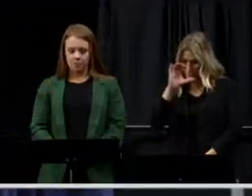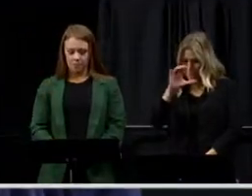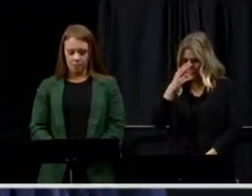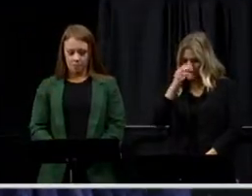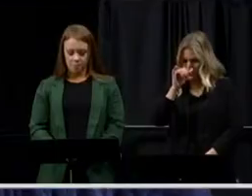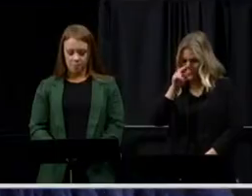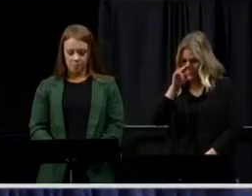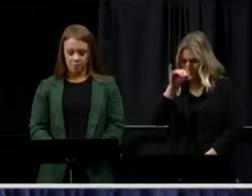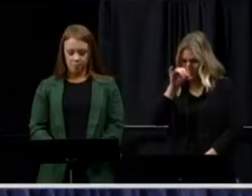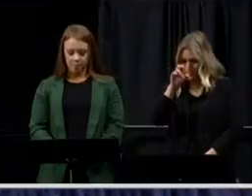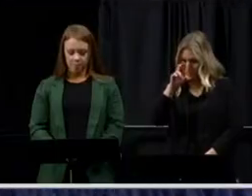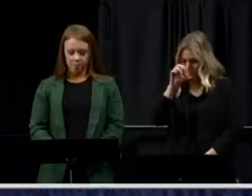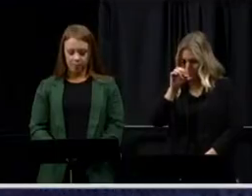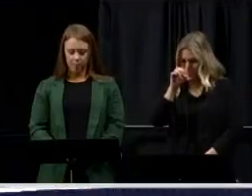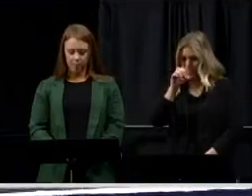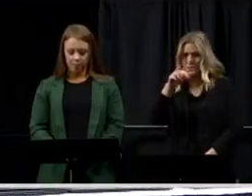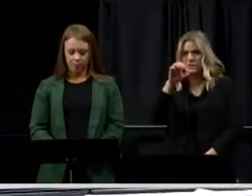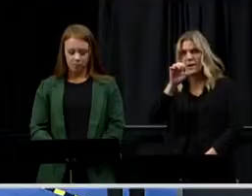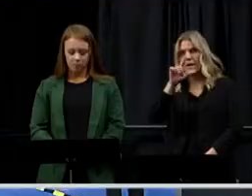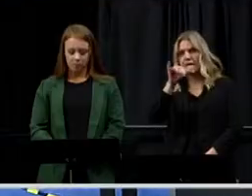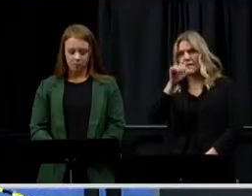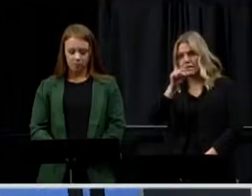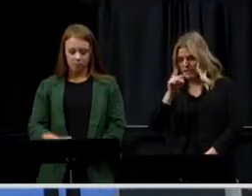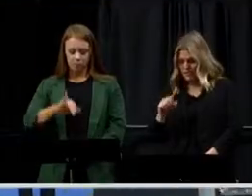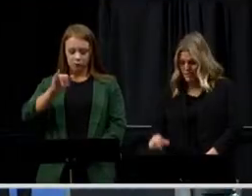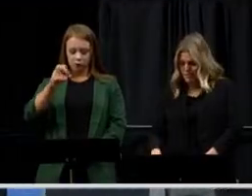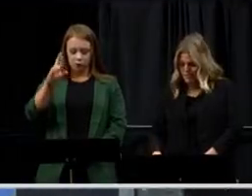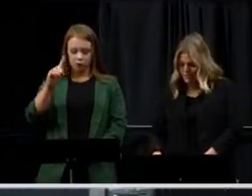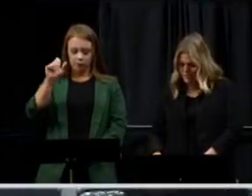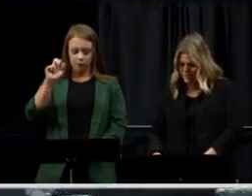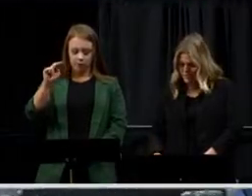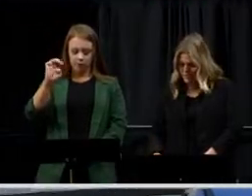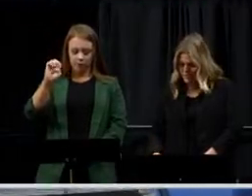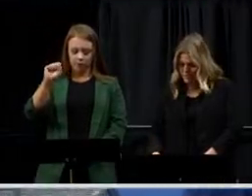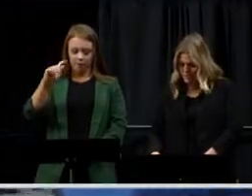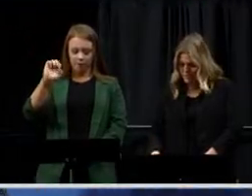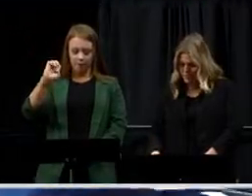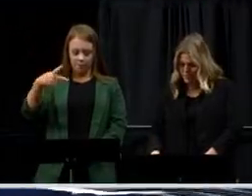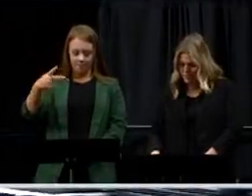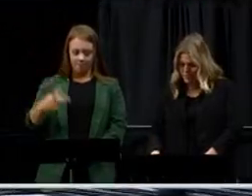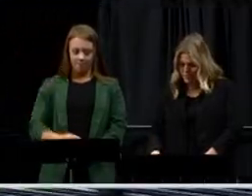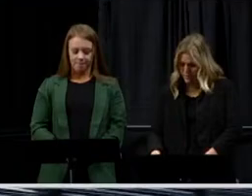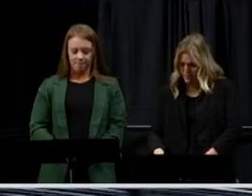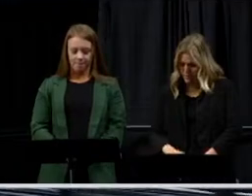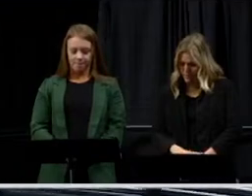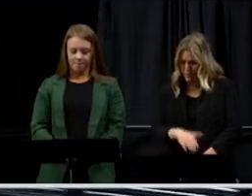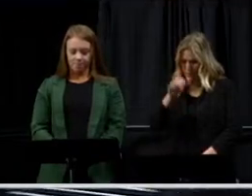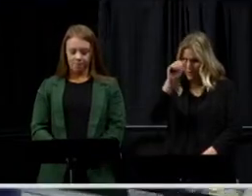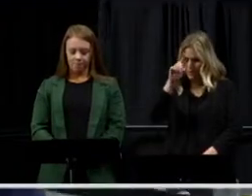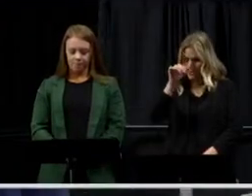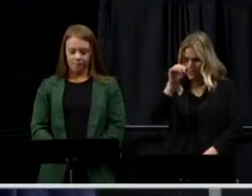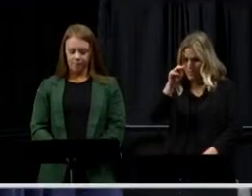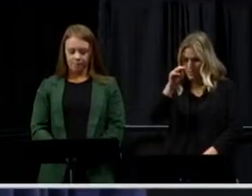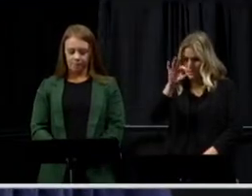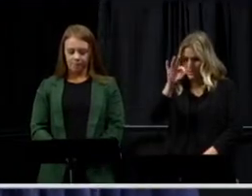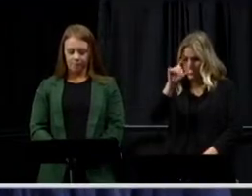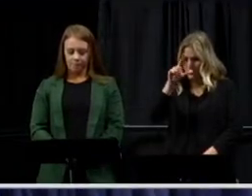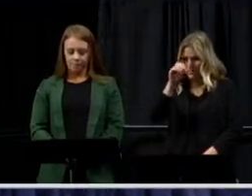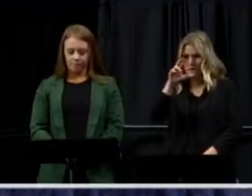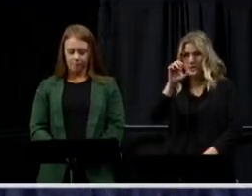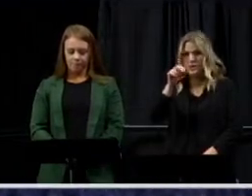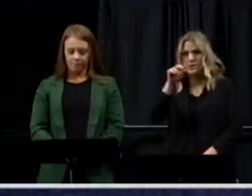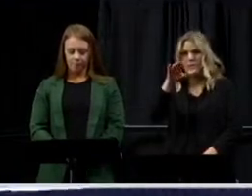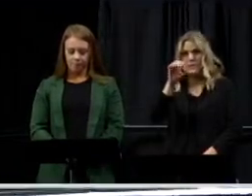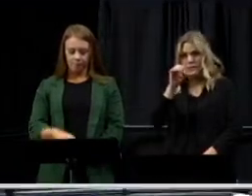Shinyari Queen Ellis. Jordan Nathaniel Estep. Adam Connor